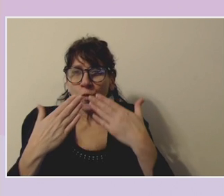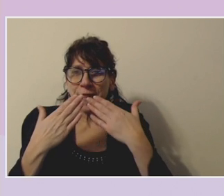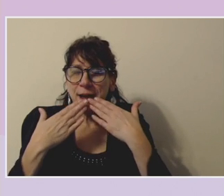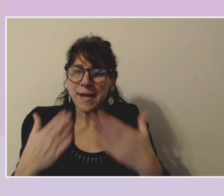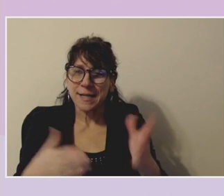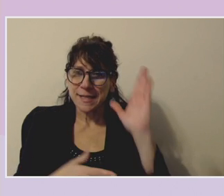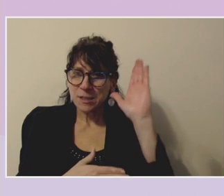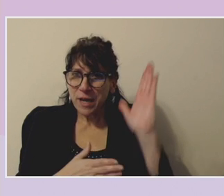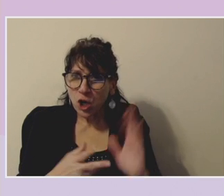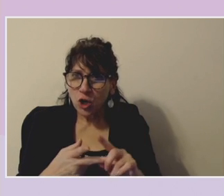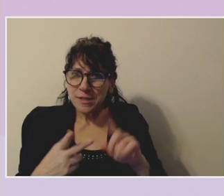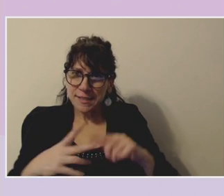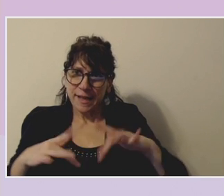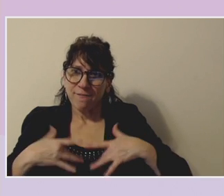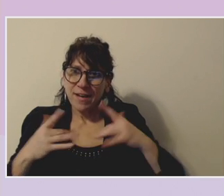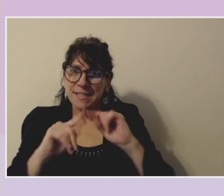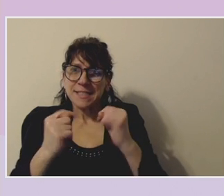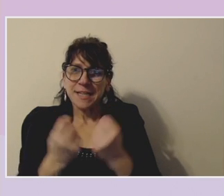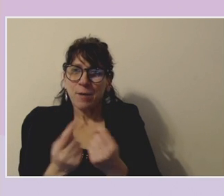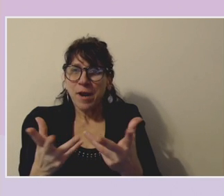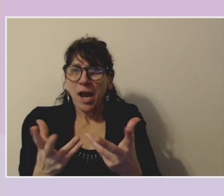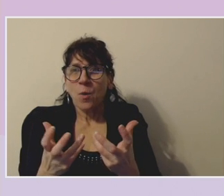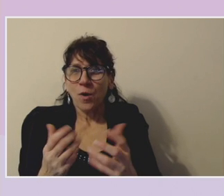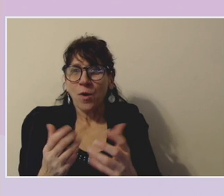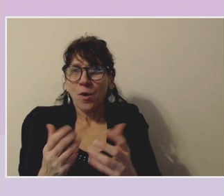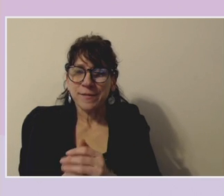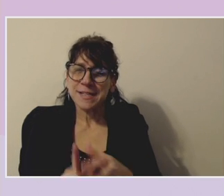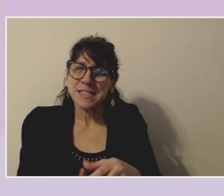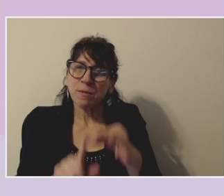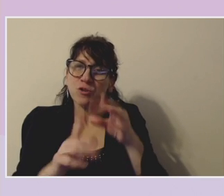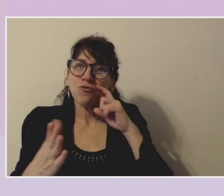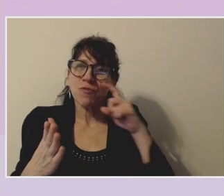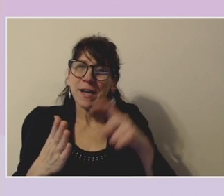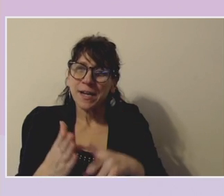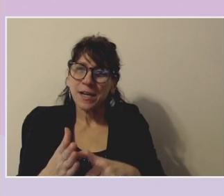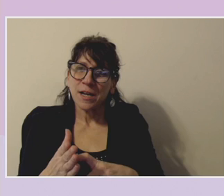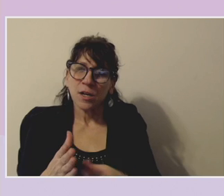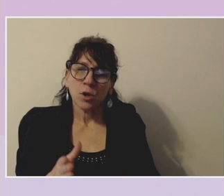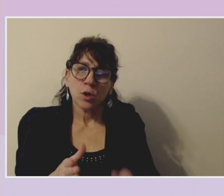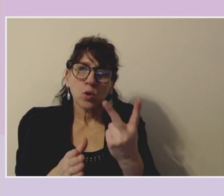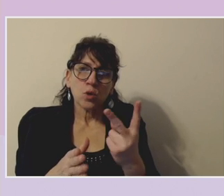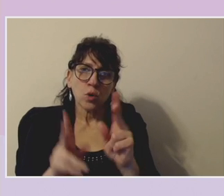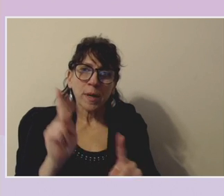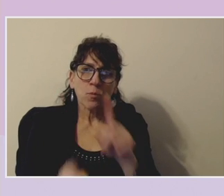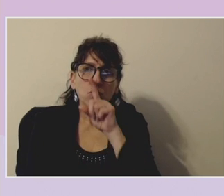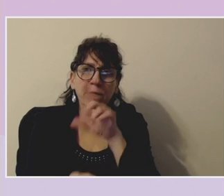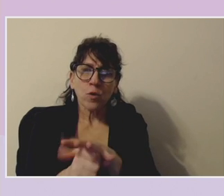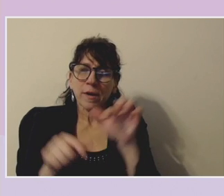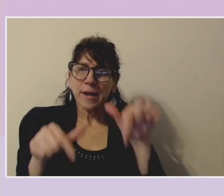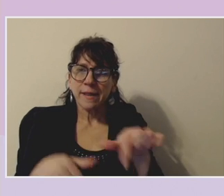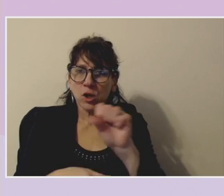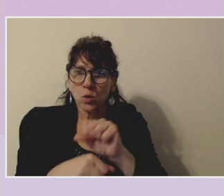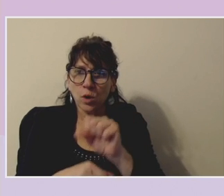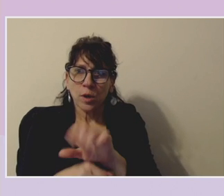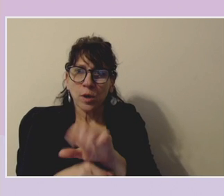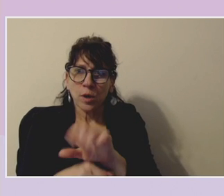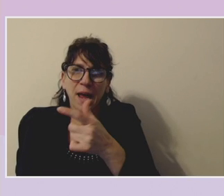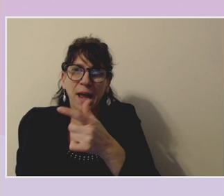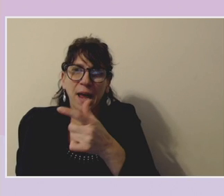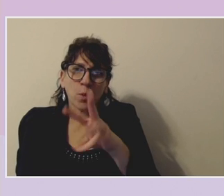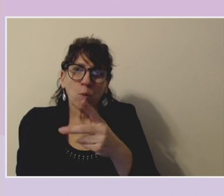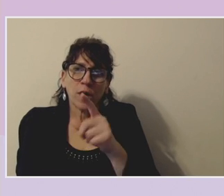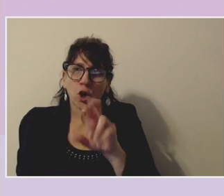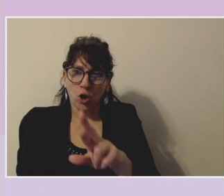our events team, and I want to give special recognition to two people devoted to this work. Megan Whitaker, Acting